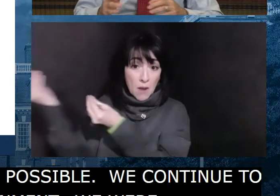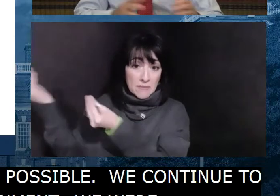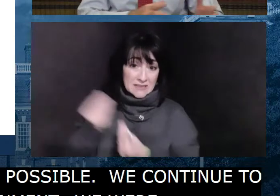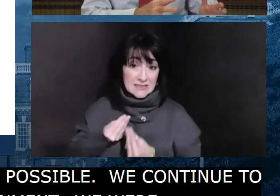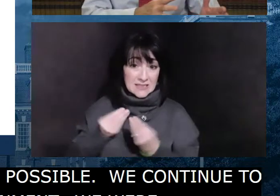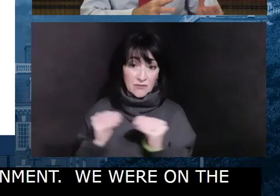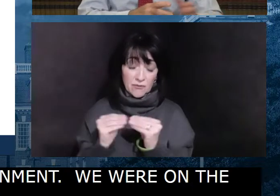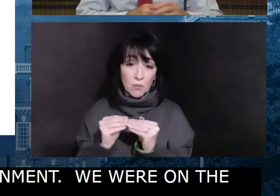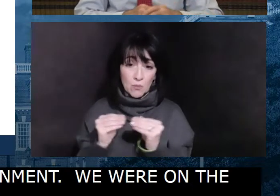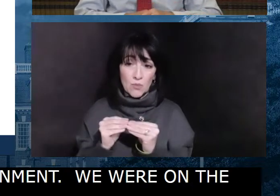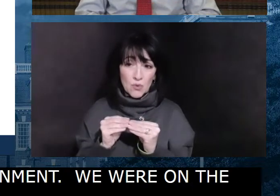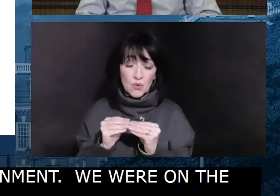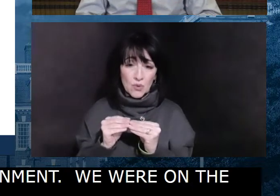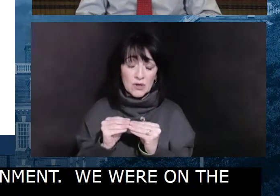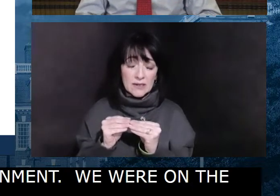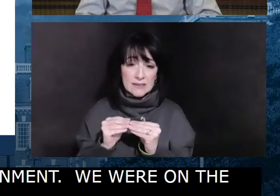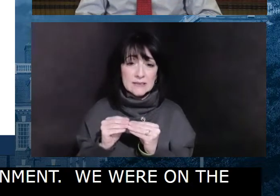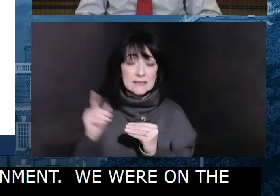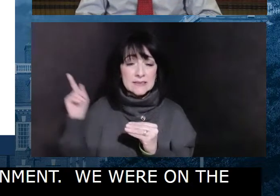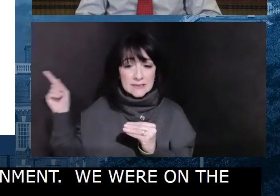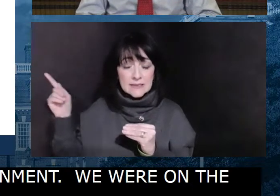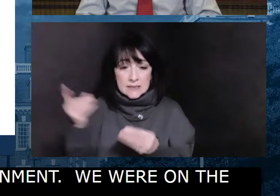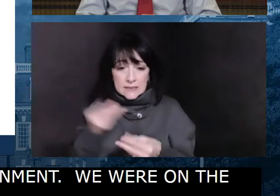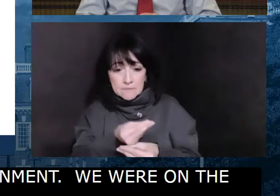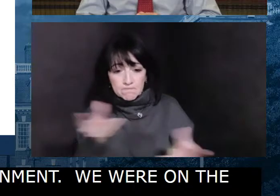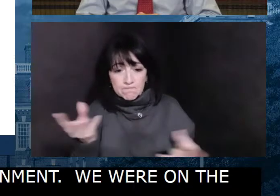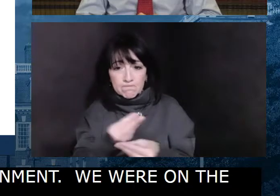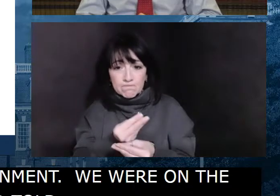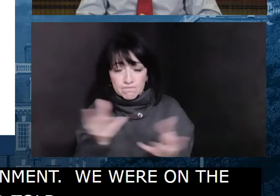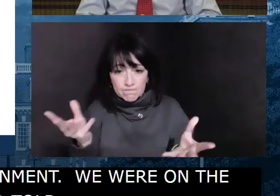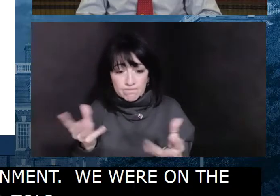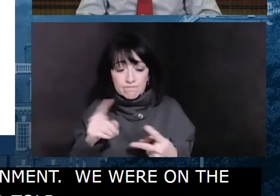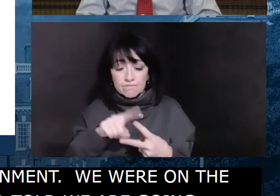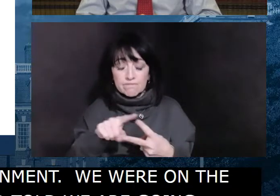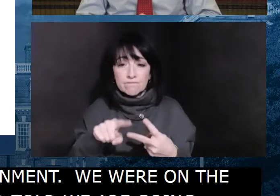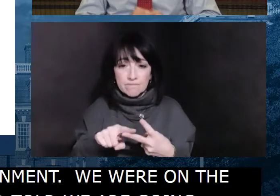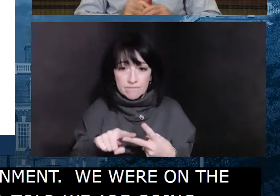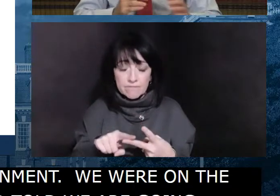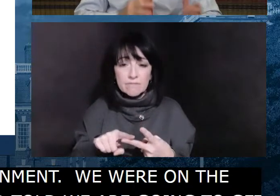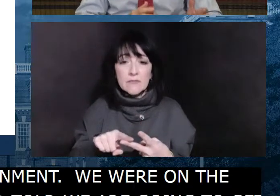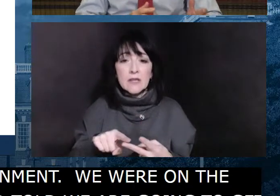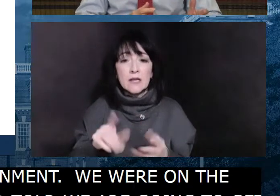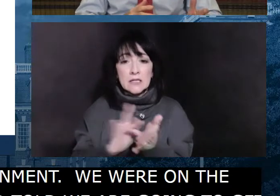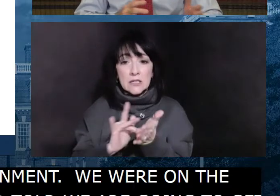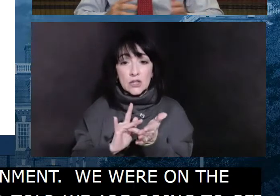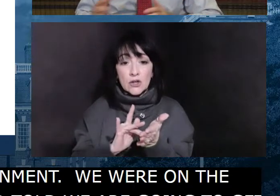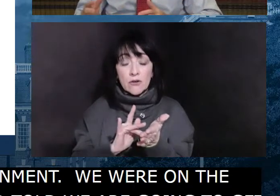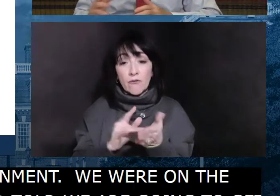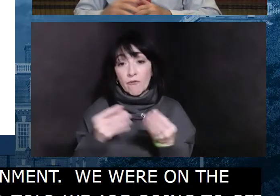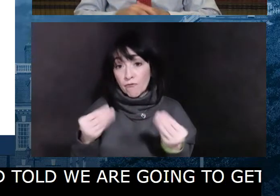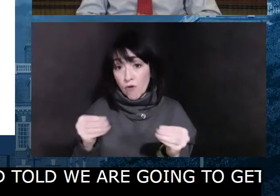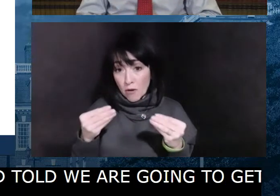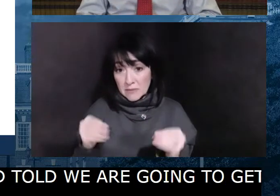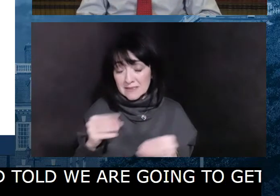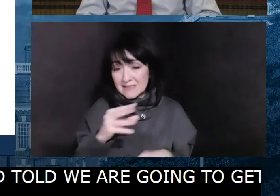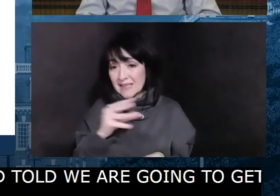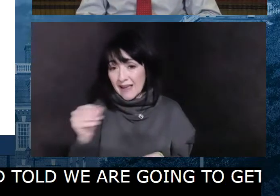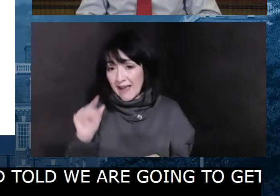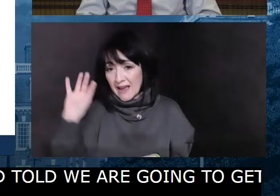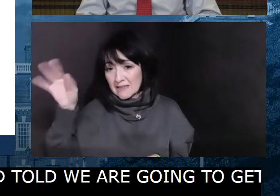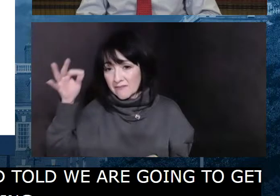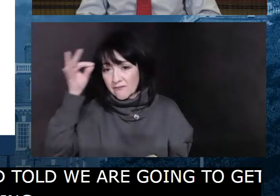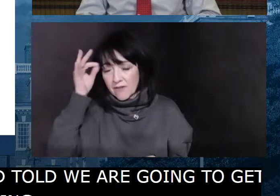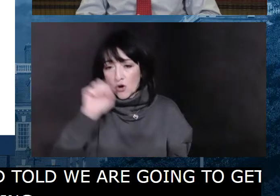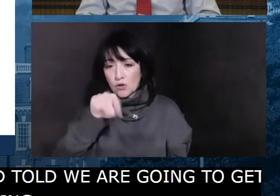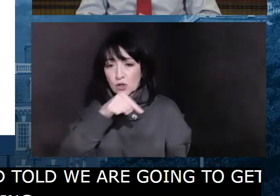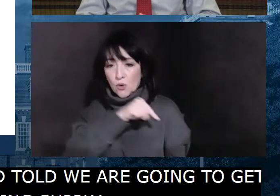allocation to pharmacies and federally qualified health centers directly. It won't come through the state.